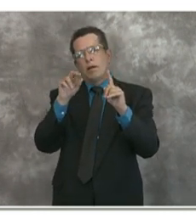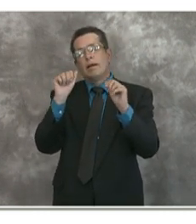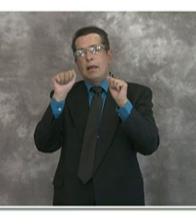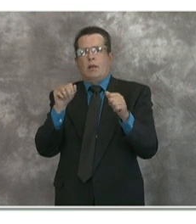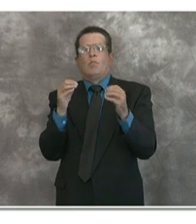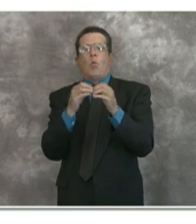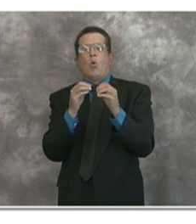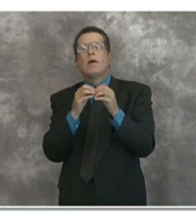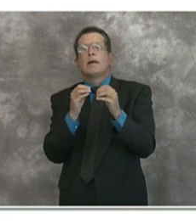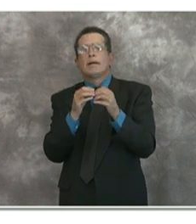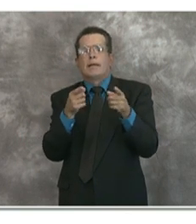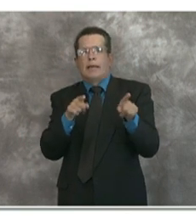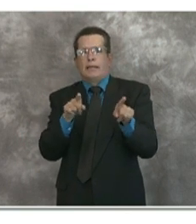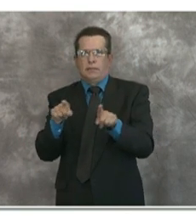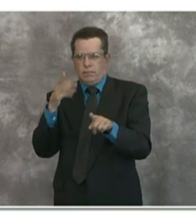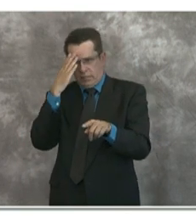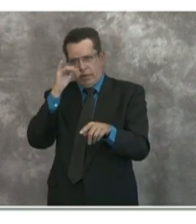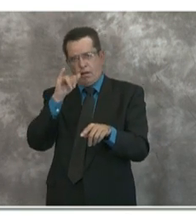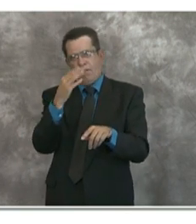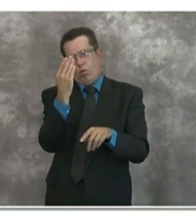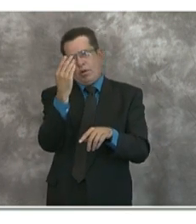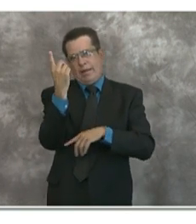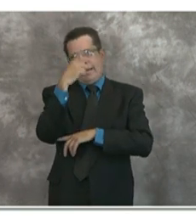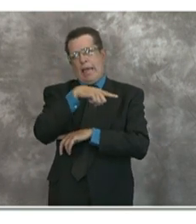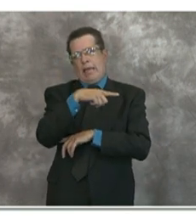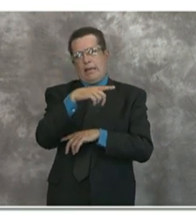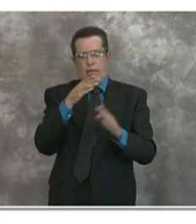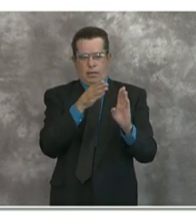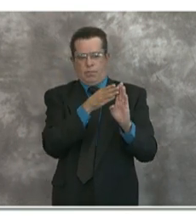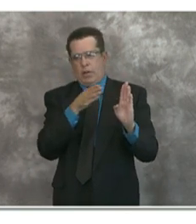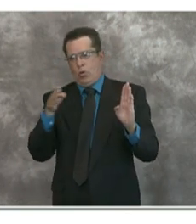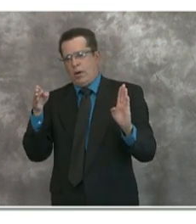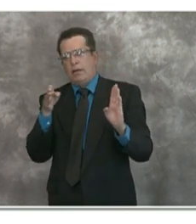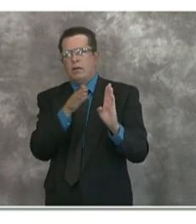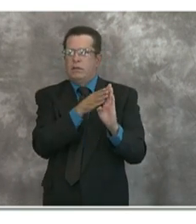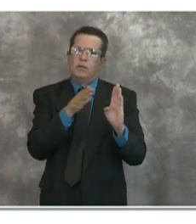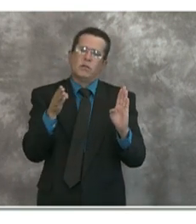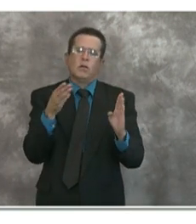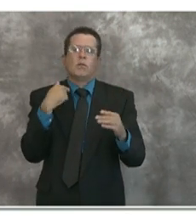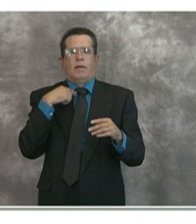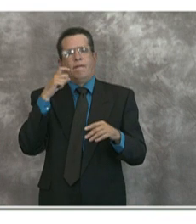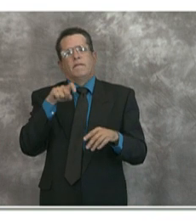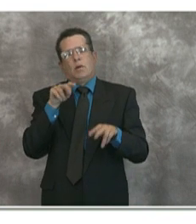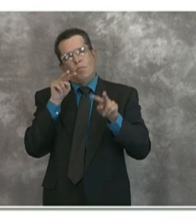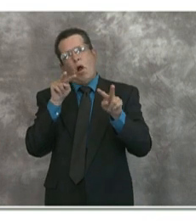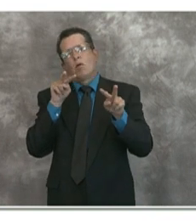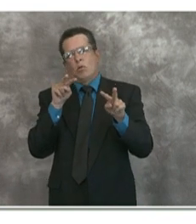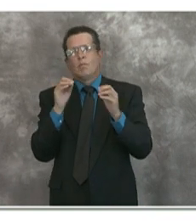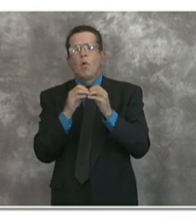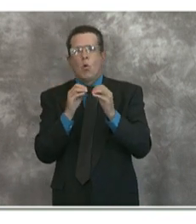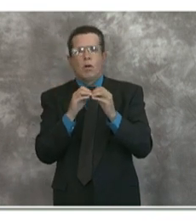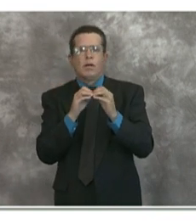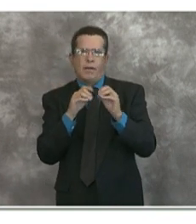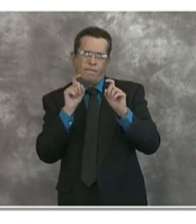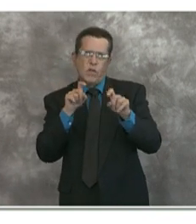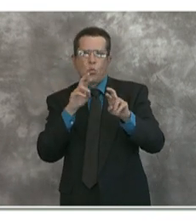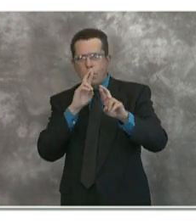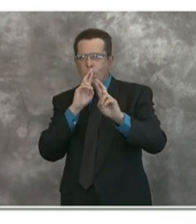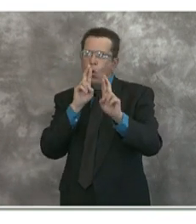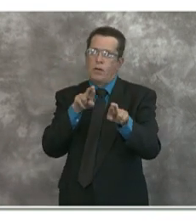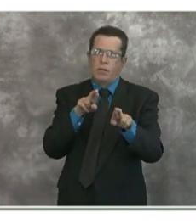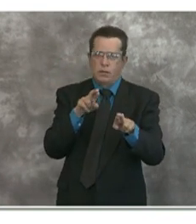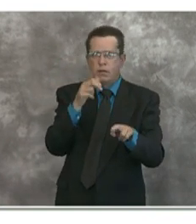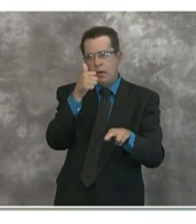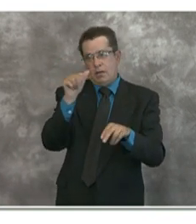more cases because that's the 14-day incubation period. So again, we will continue to monitor and report